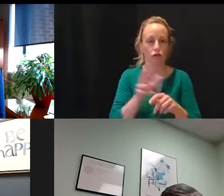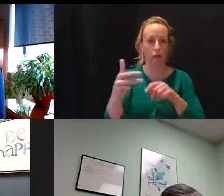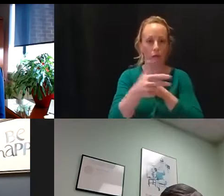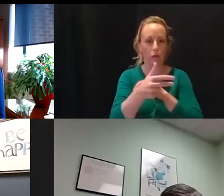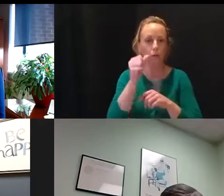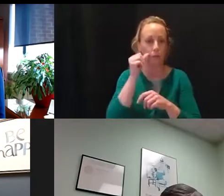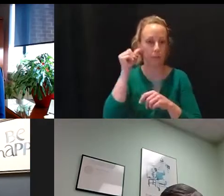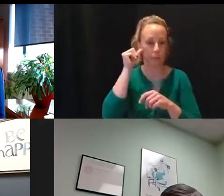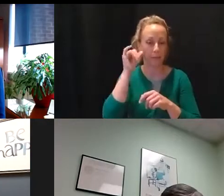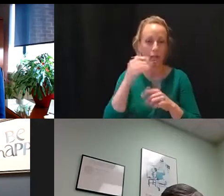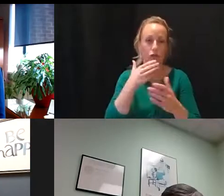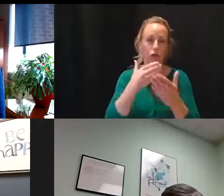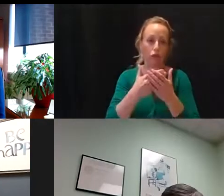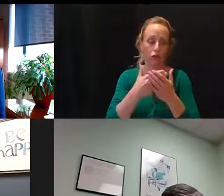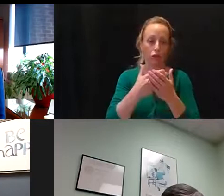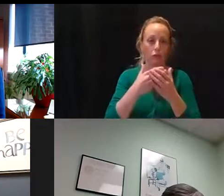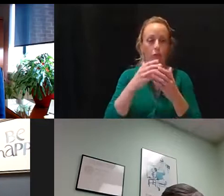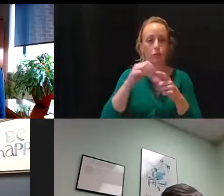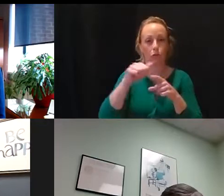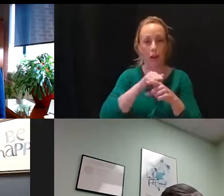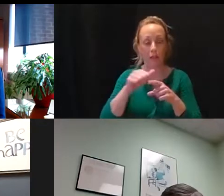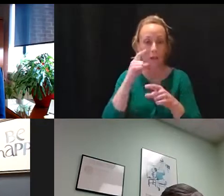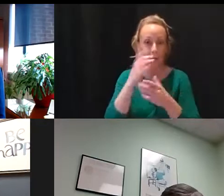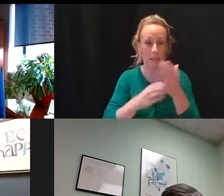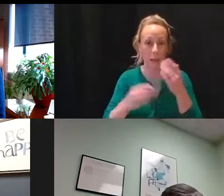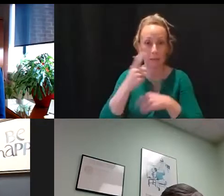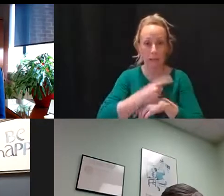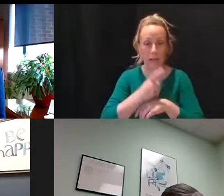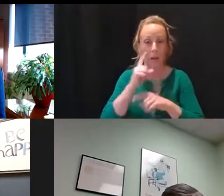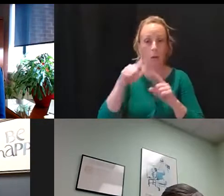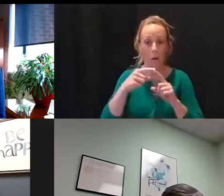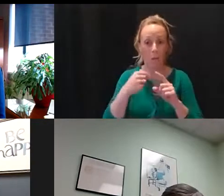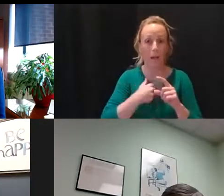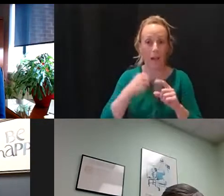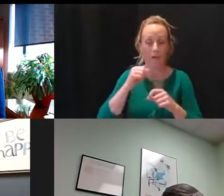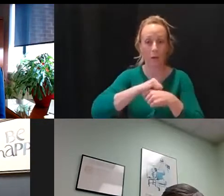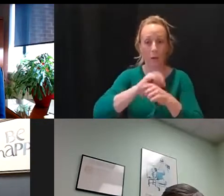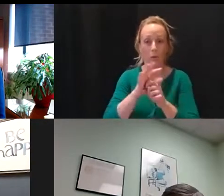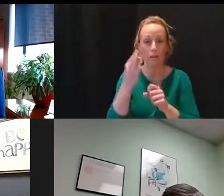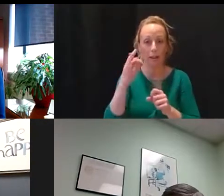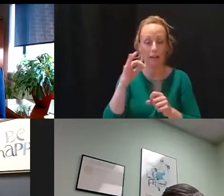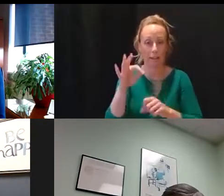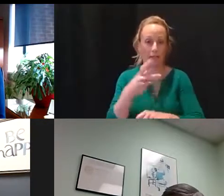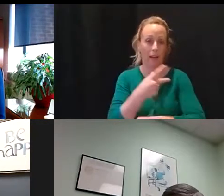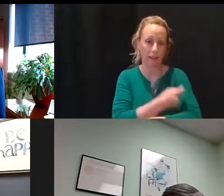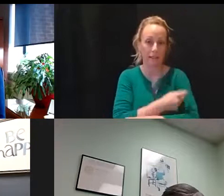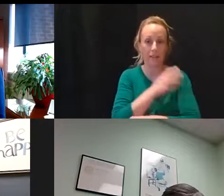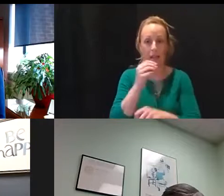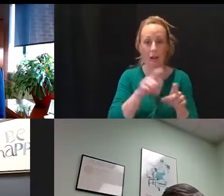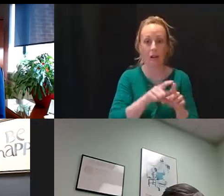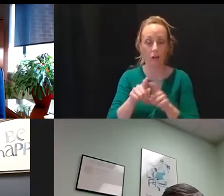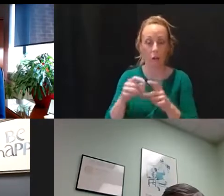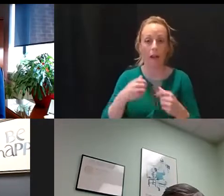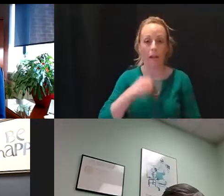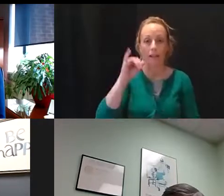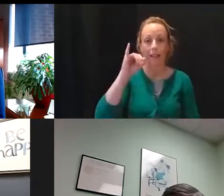is good practice for someday when we have COVID-19 vaccines. And also we do have the Illinois Department